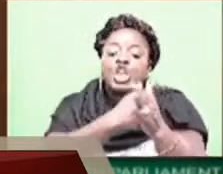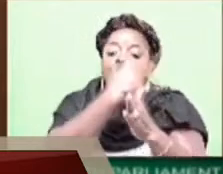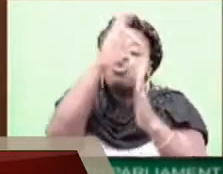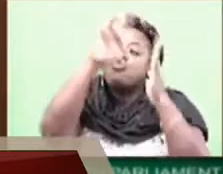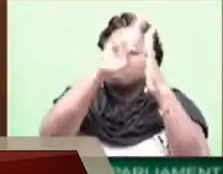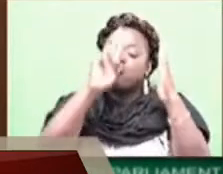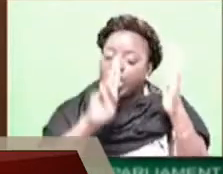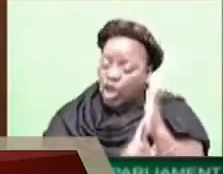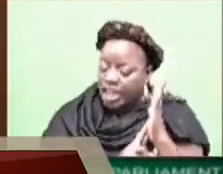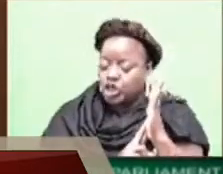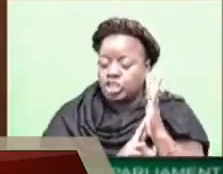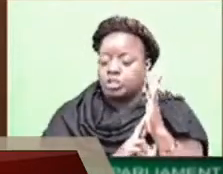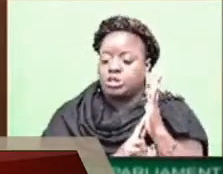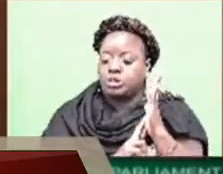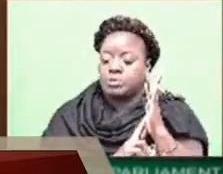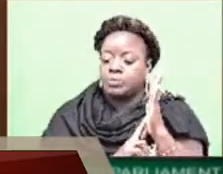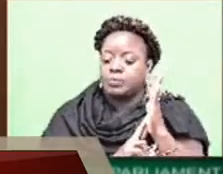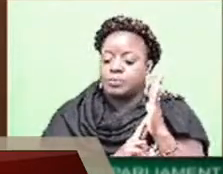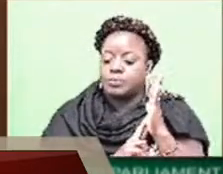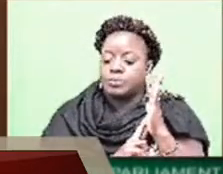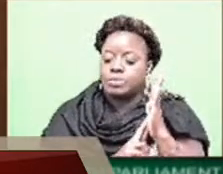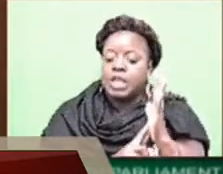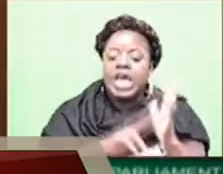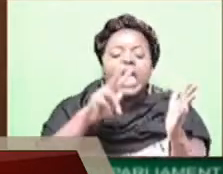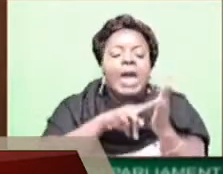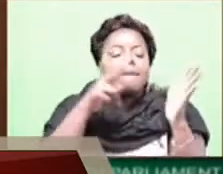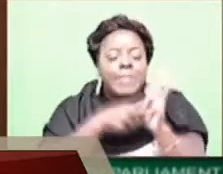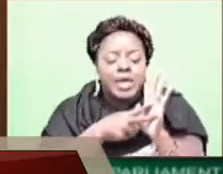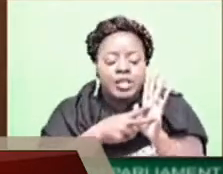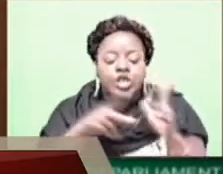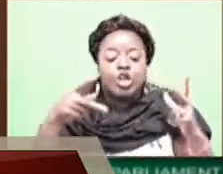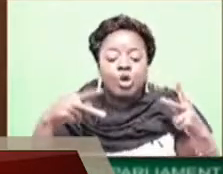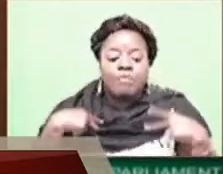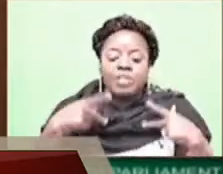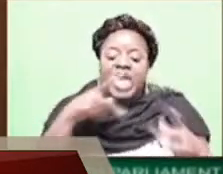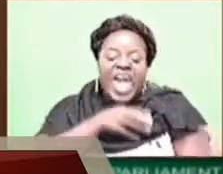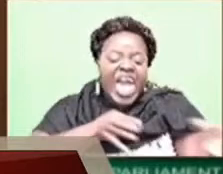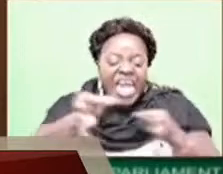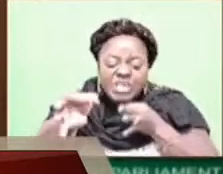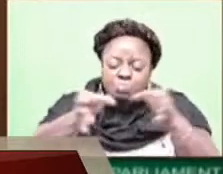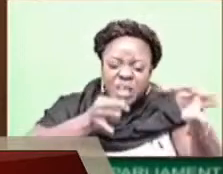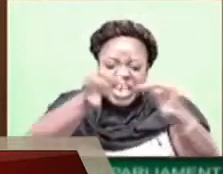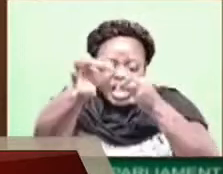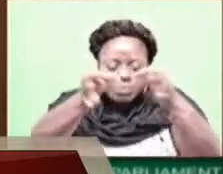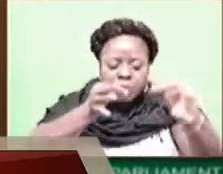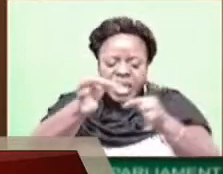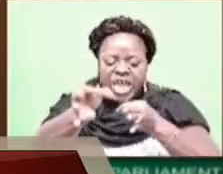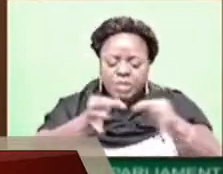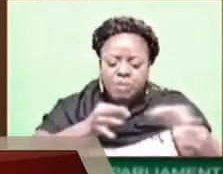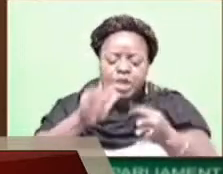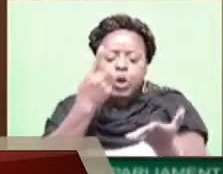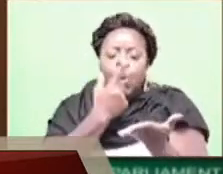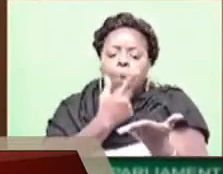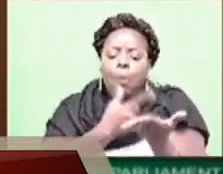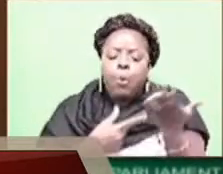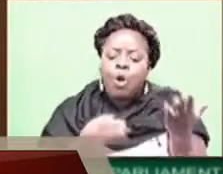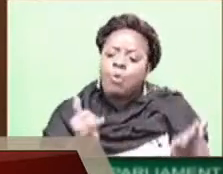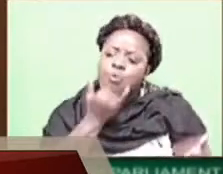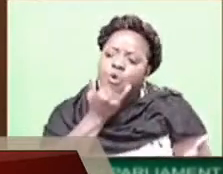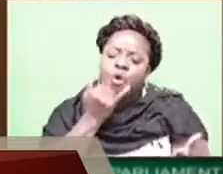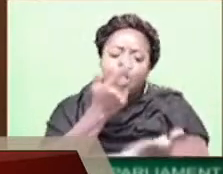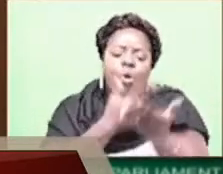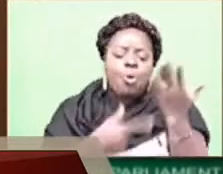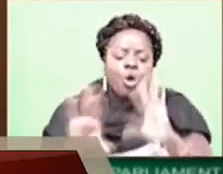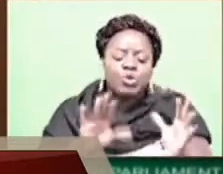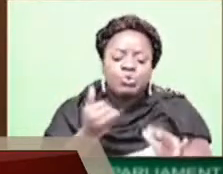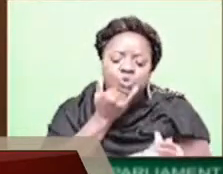for offenses to be detailed as to what is an offense or not. We are looking at whether one has a bar